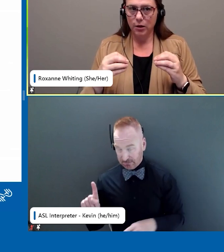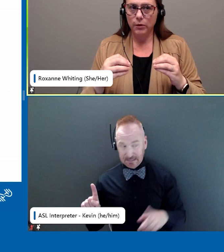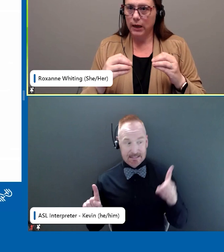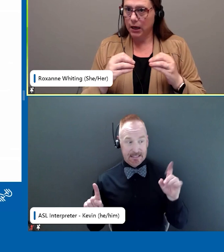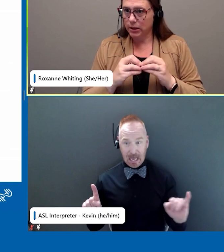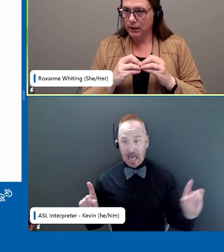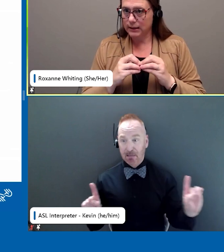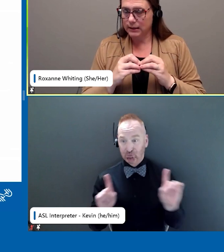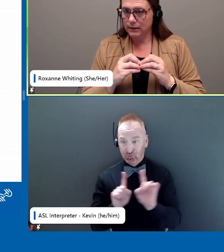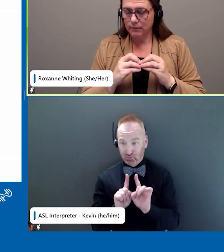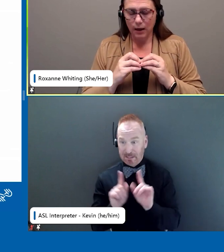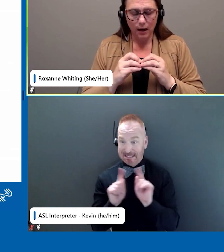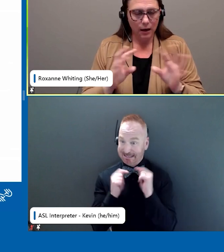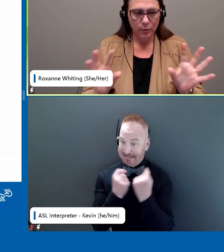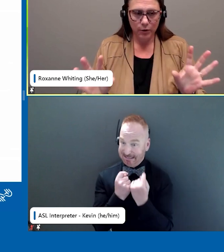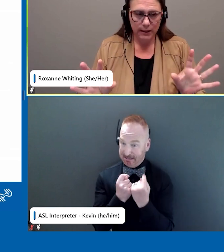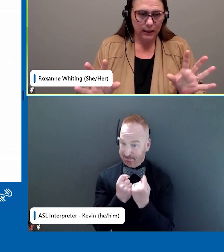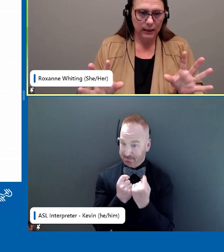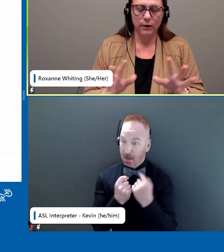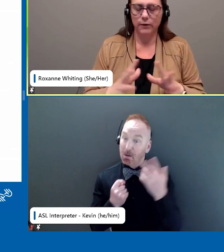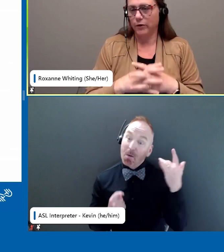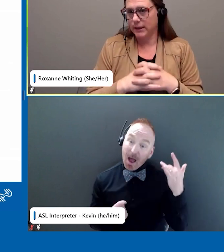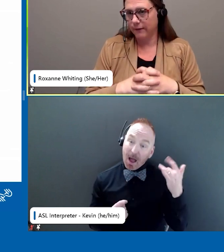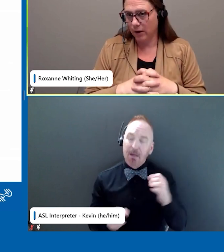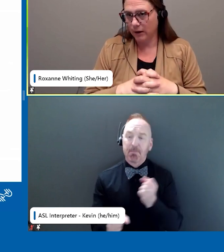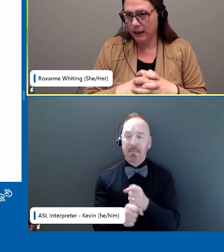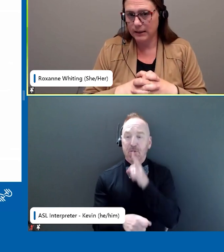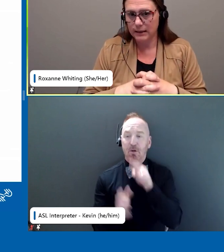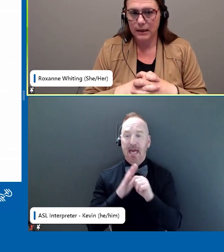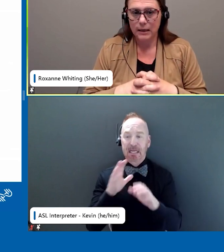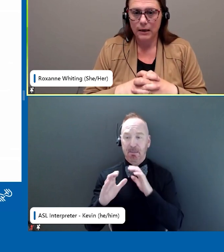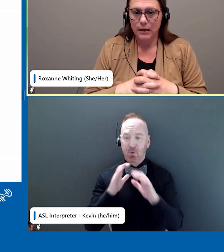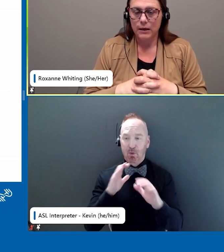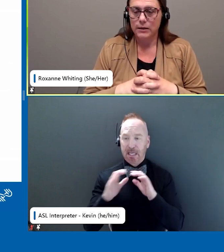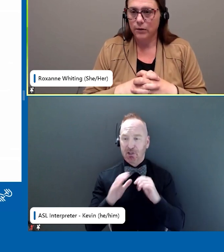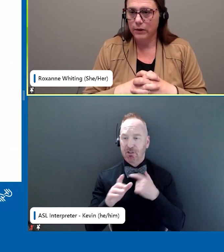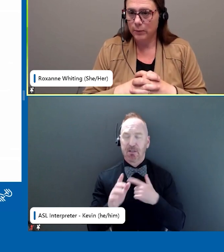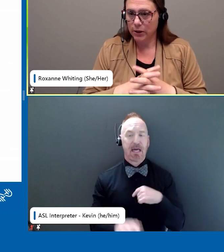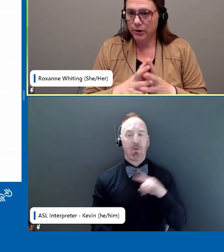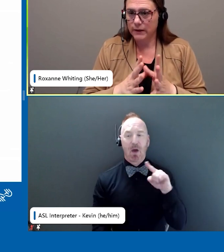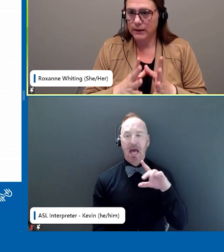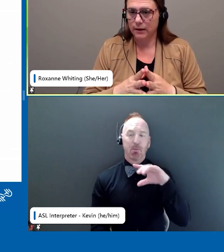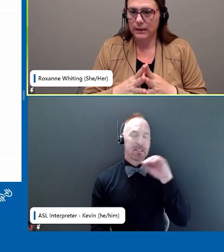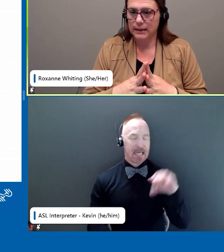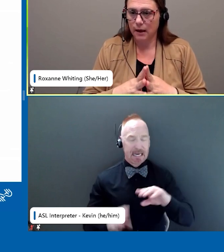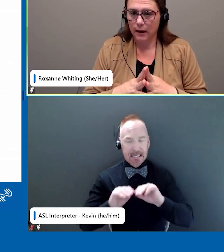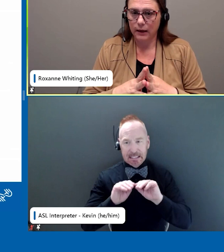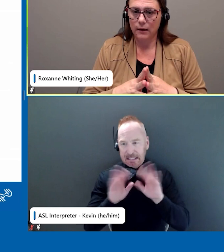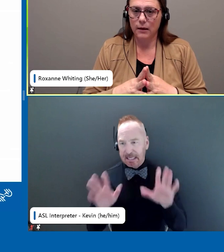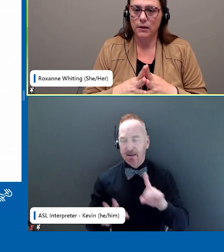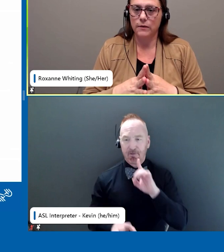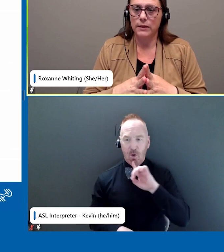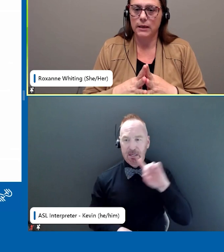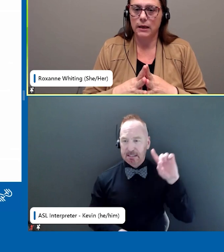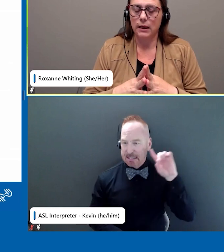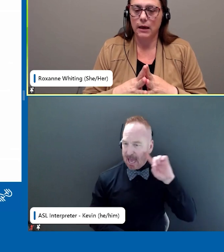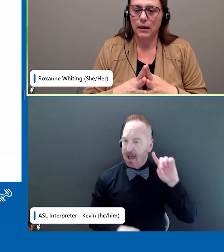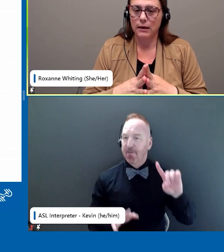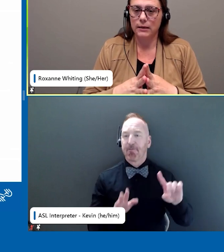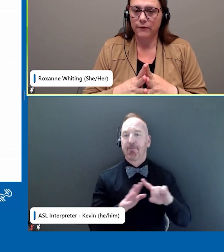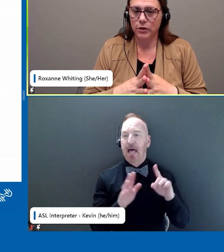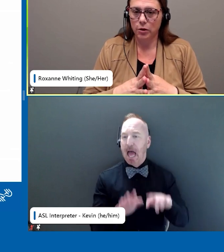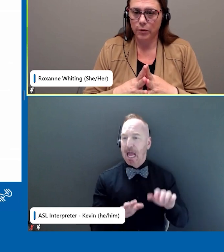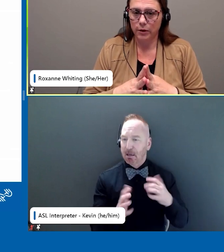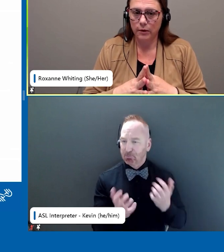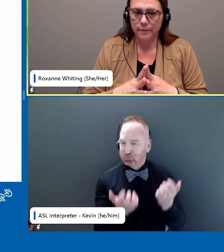that communication is 100% clear for a deaf audience. So in the picture you see on this slide, you see